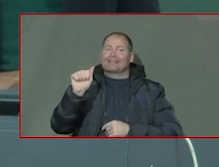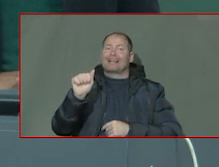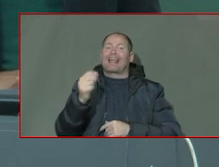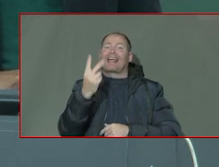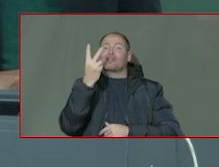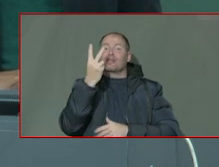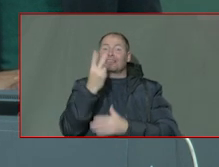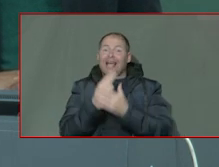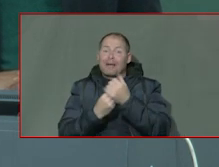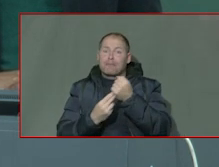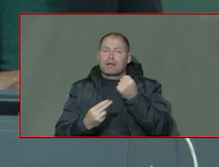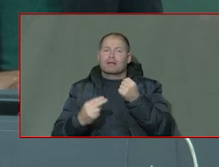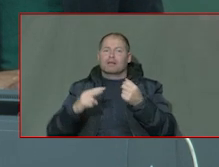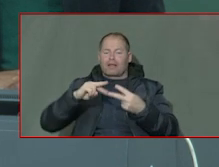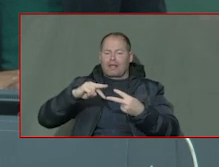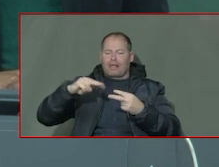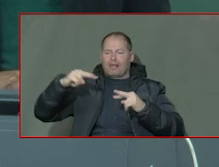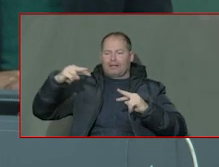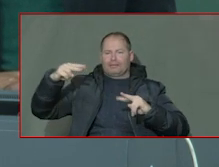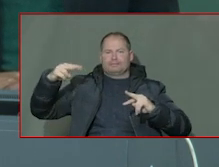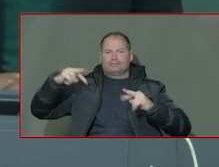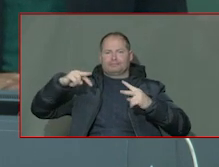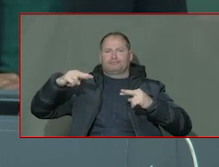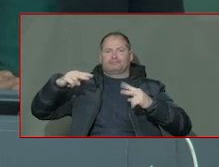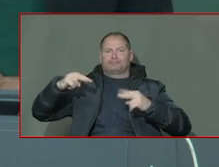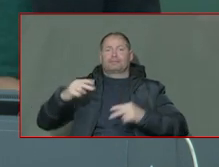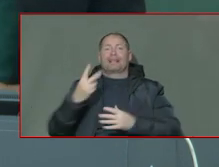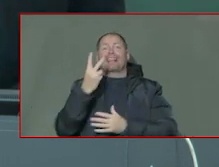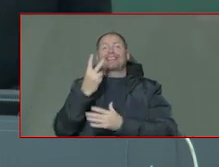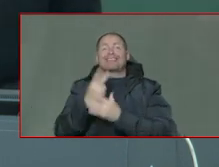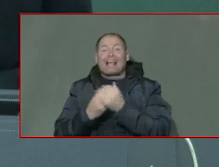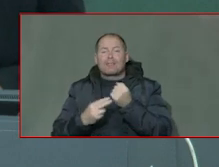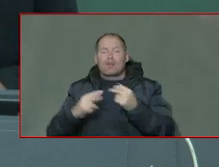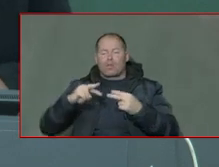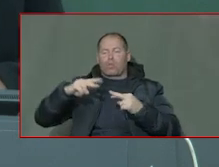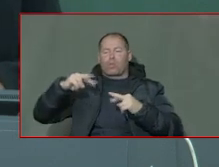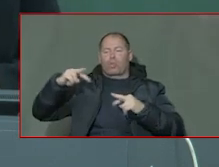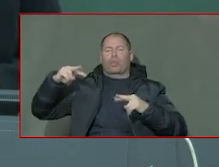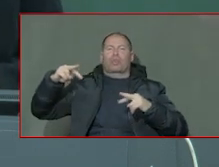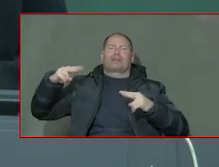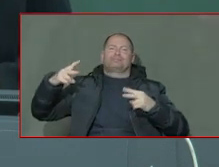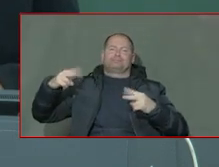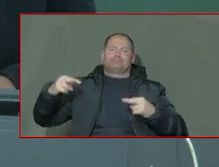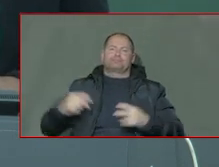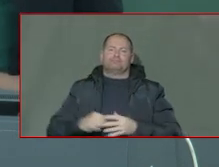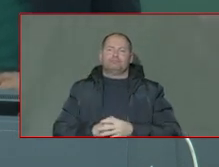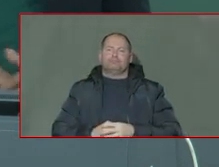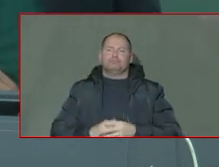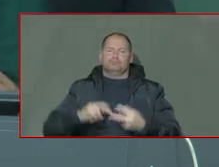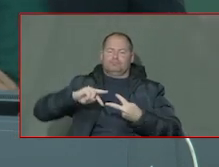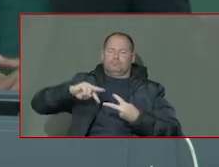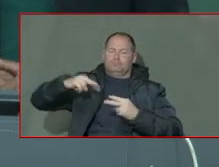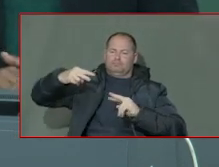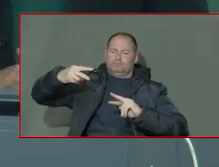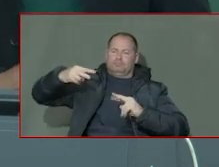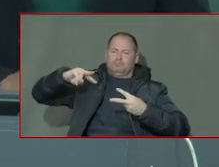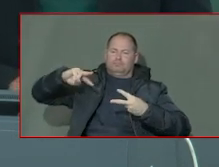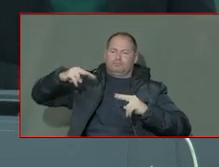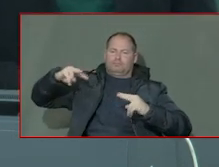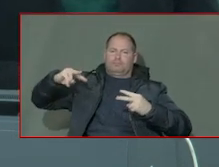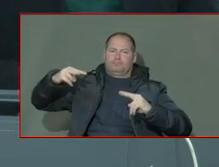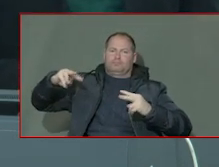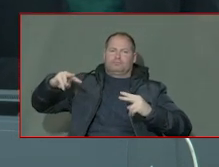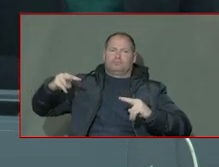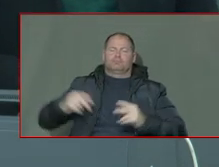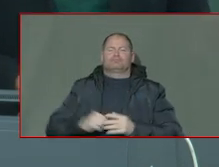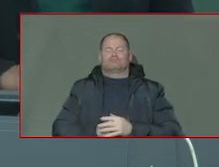helix. It must do what? Unwinds. Okay? Then the mole, we know that the weak